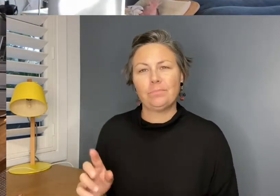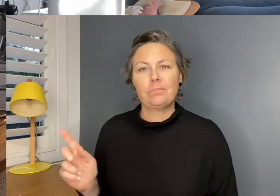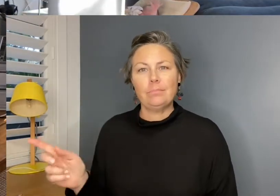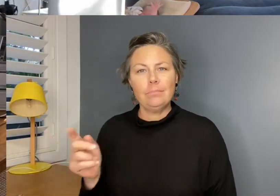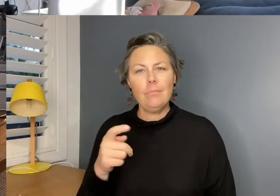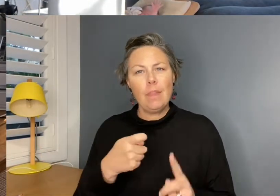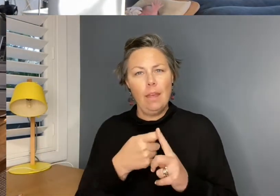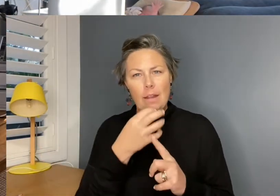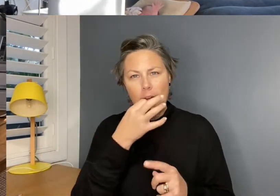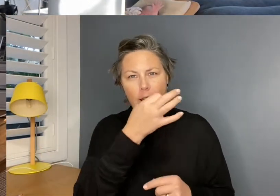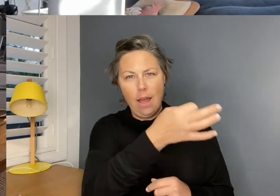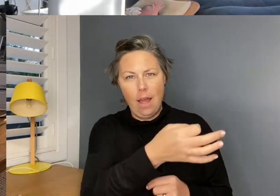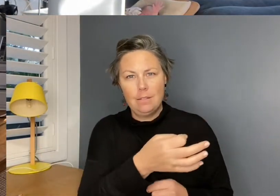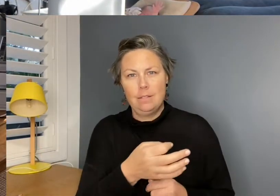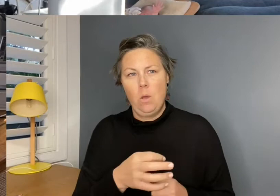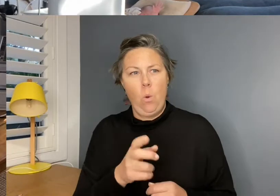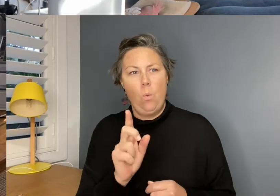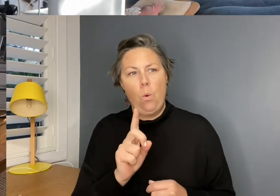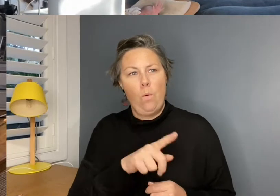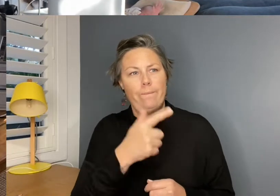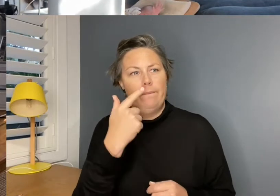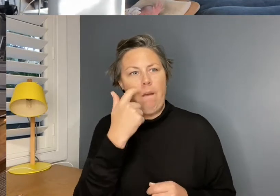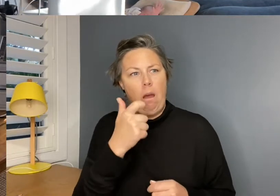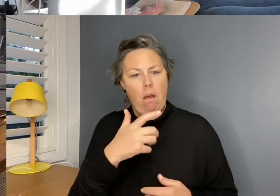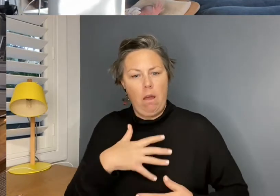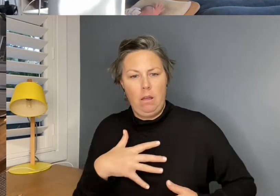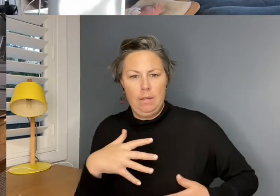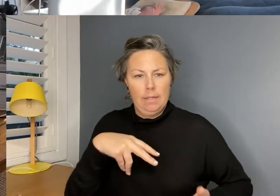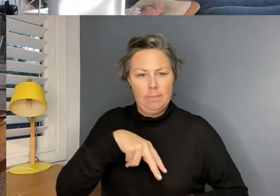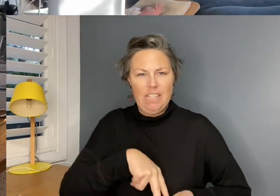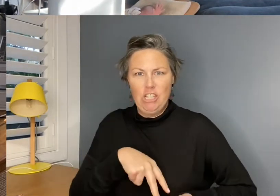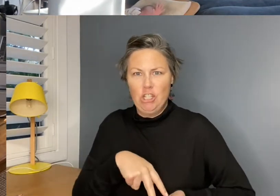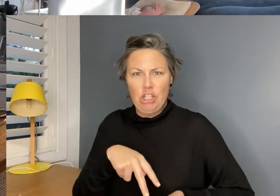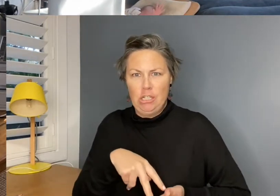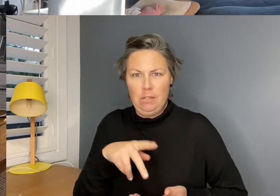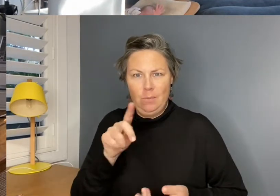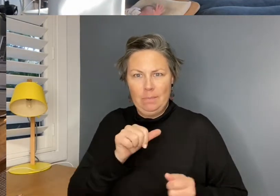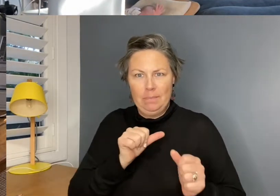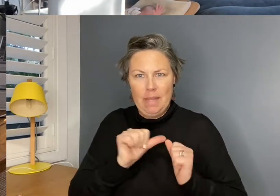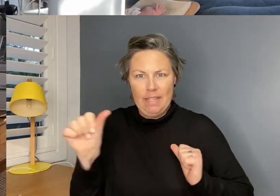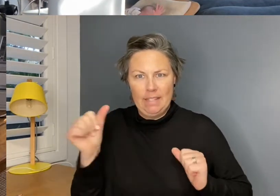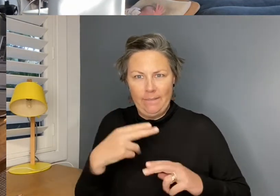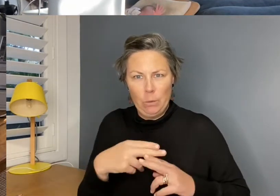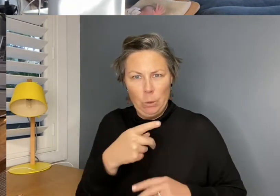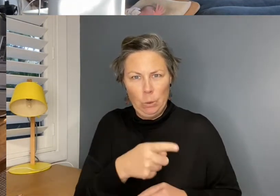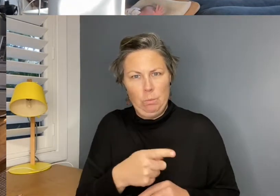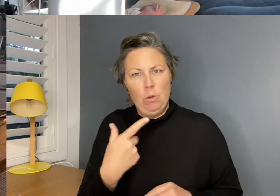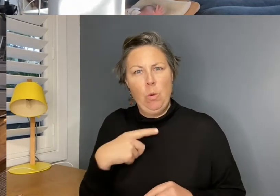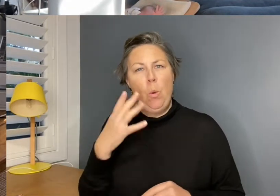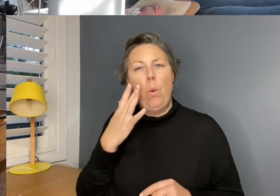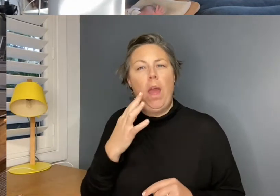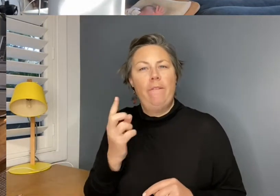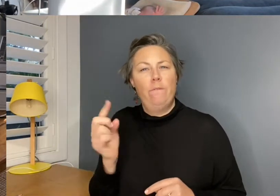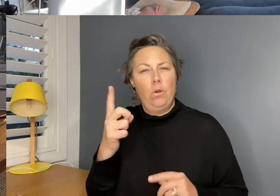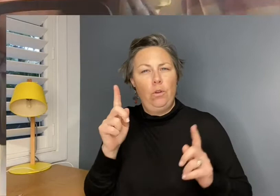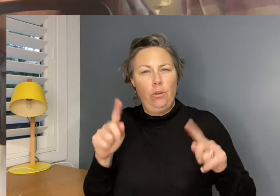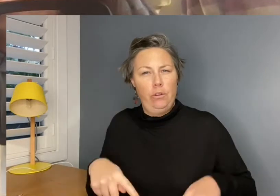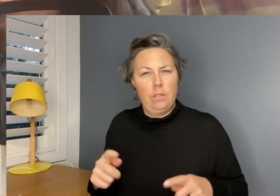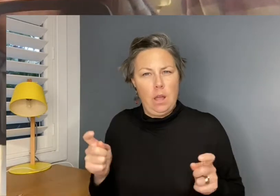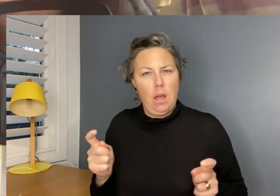yeah, when they're mild and like quite manageable, it's okay. But when they start to get really intense, there's really nothing that makes you feel comfortable.